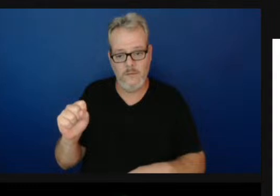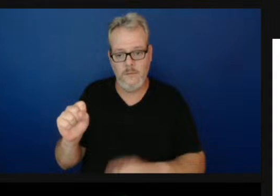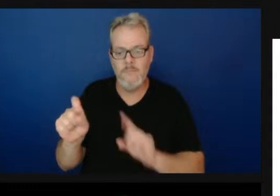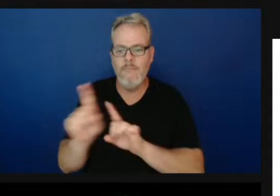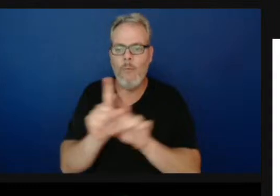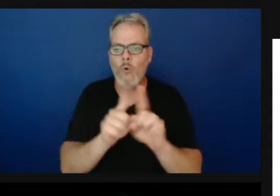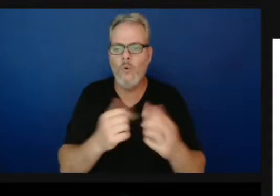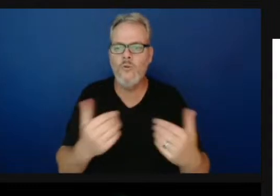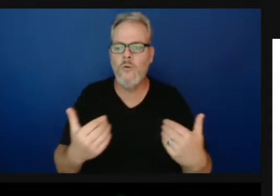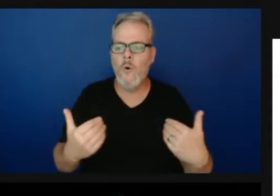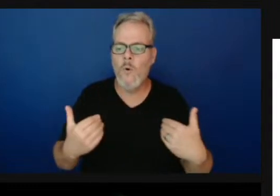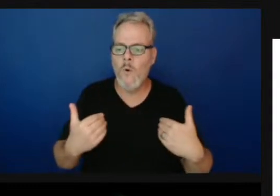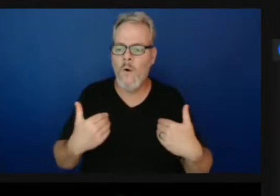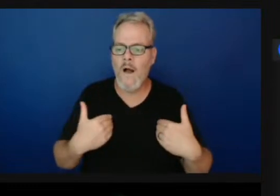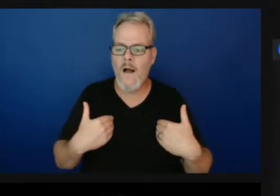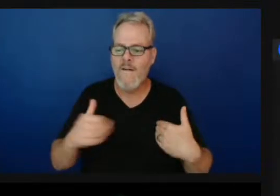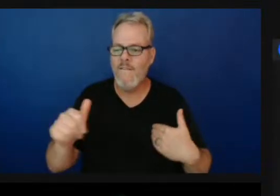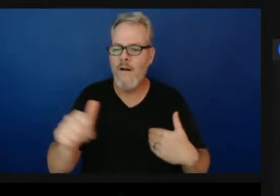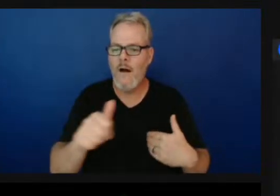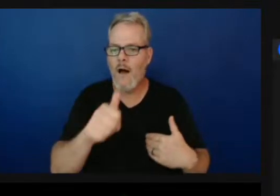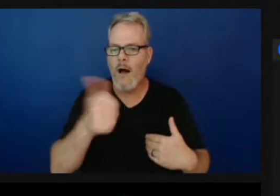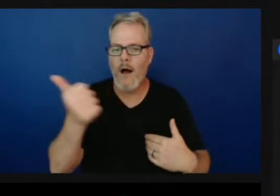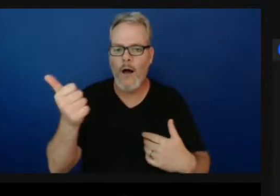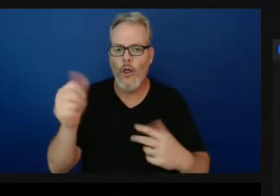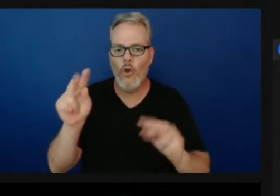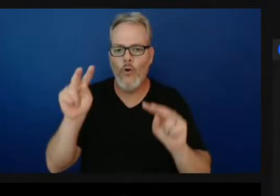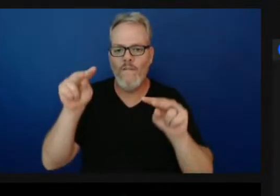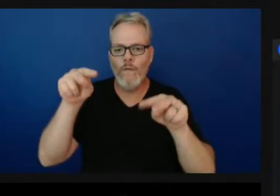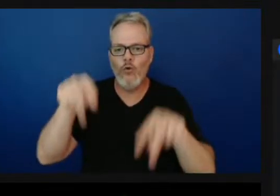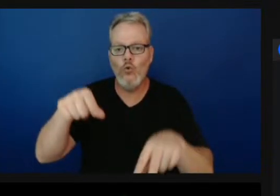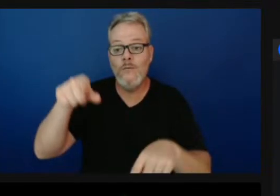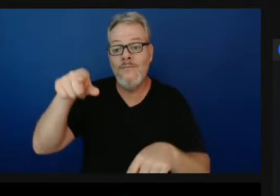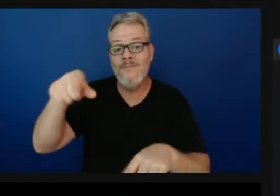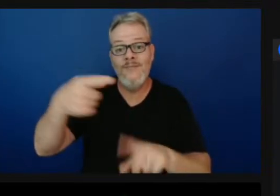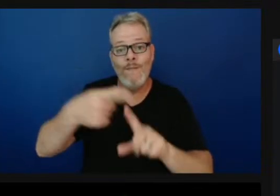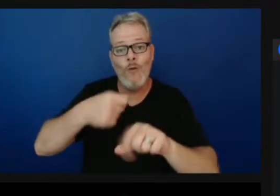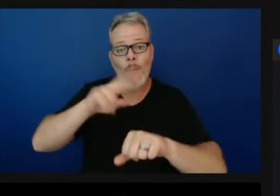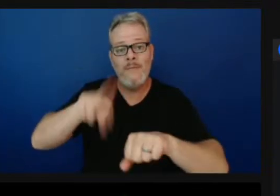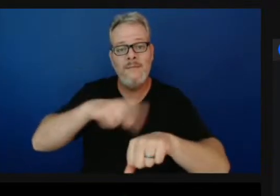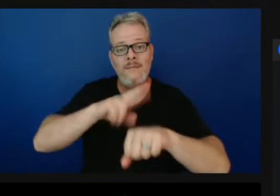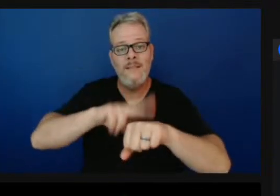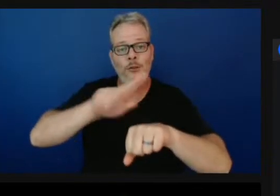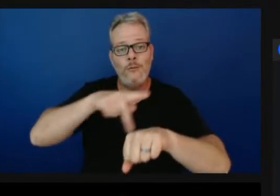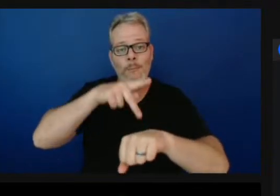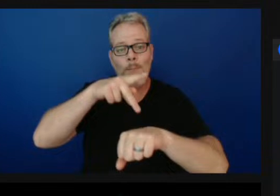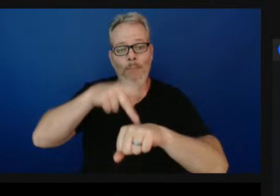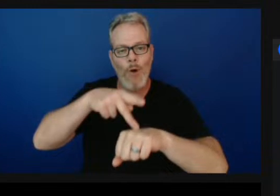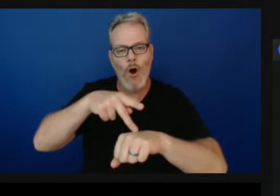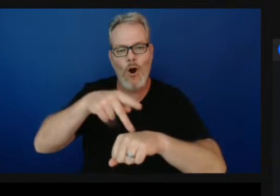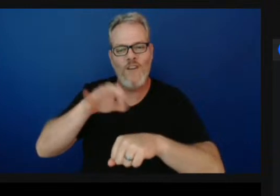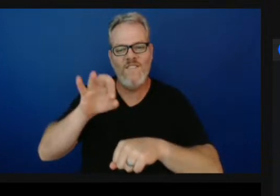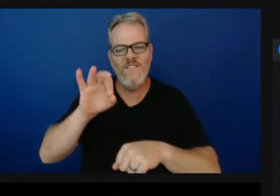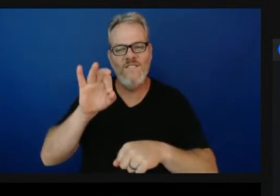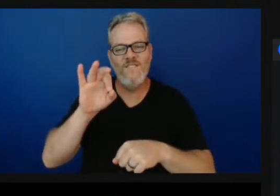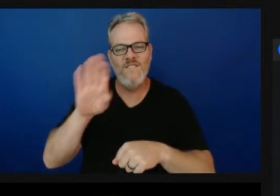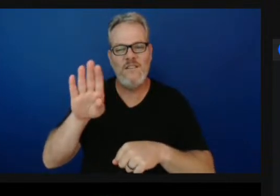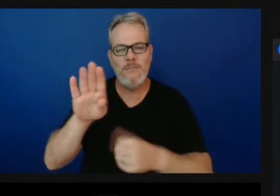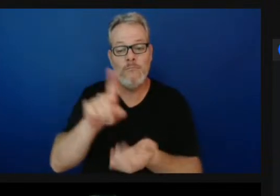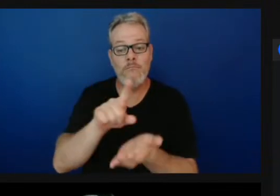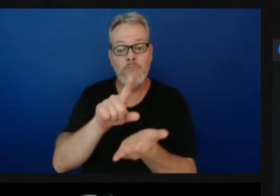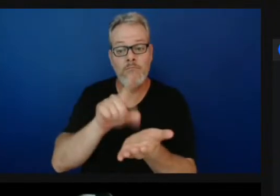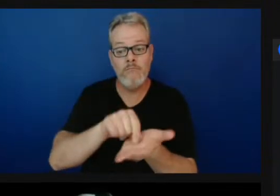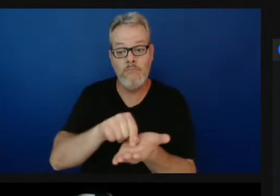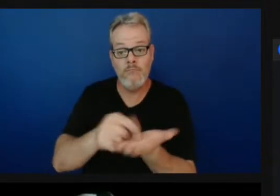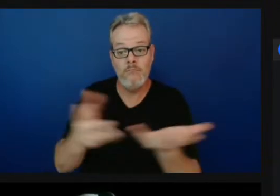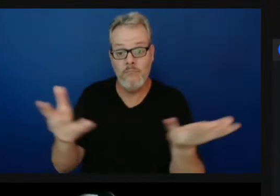have some other views. This from the national park on Facebook, posting when they had